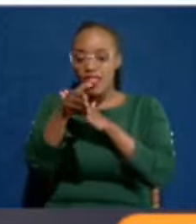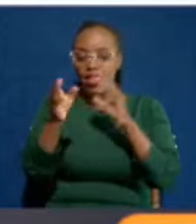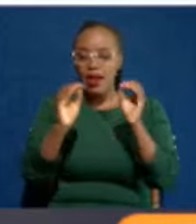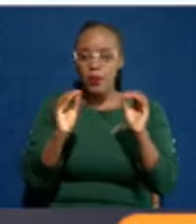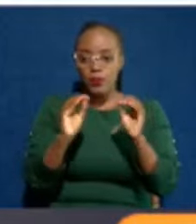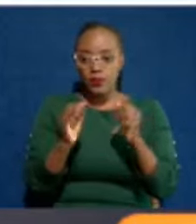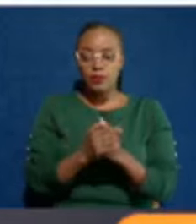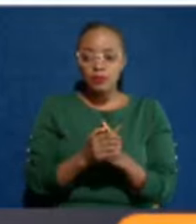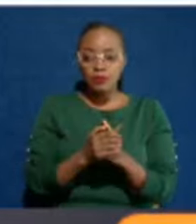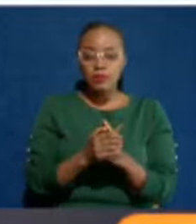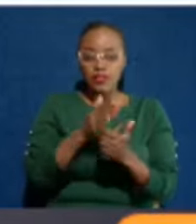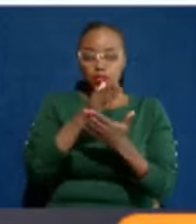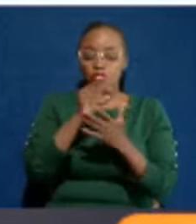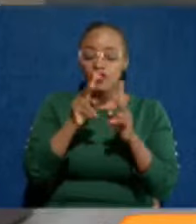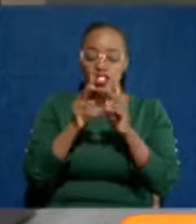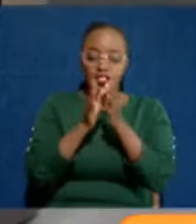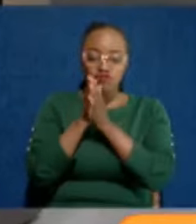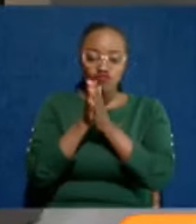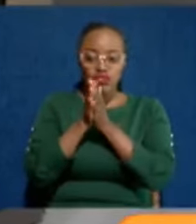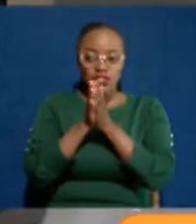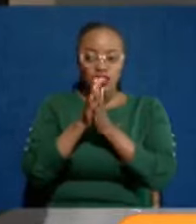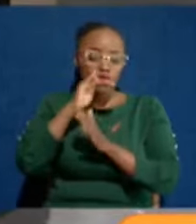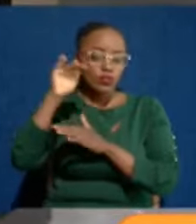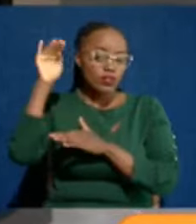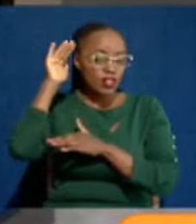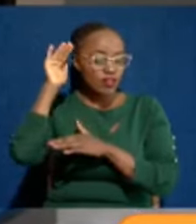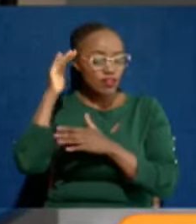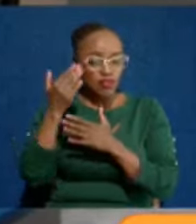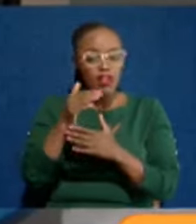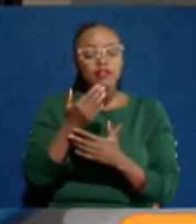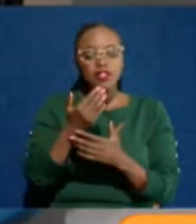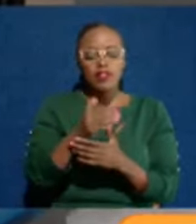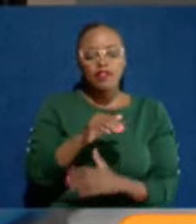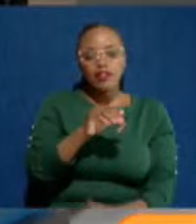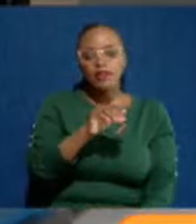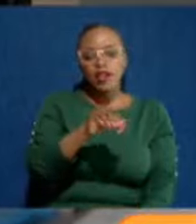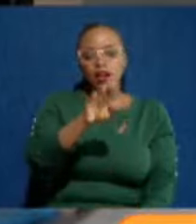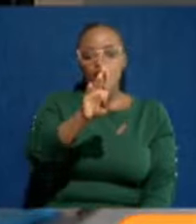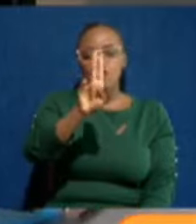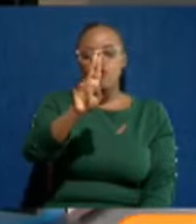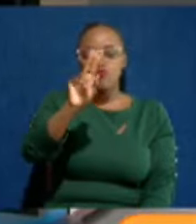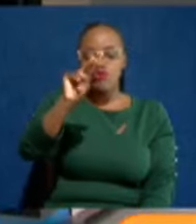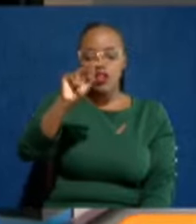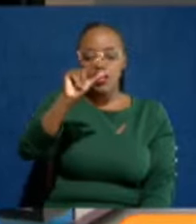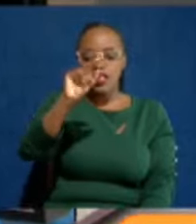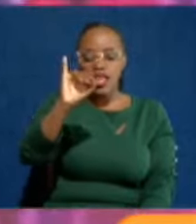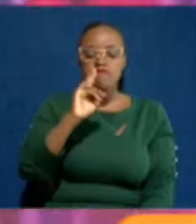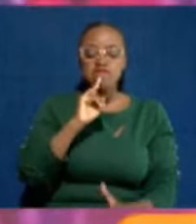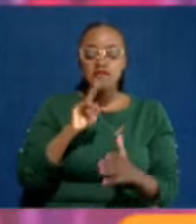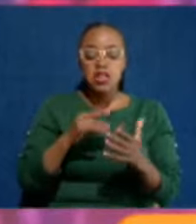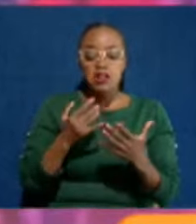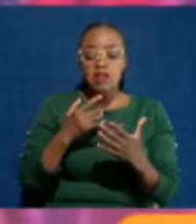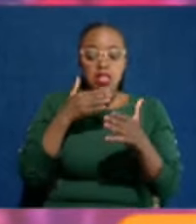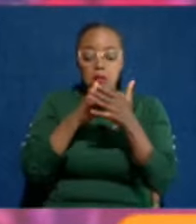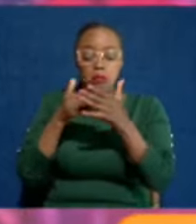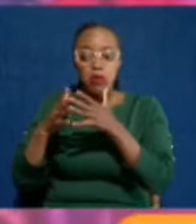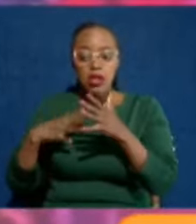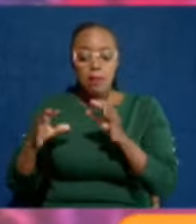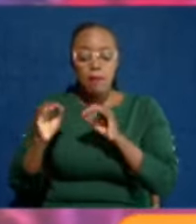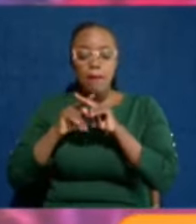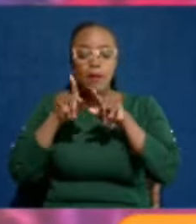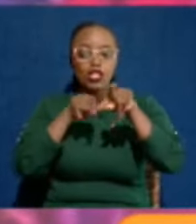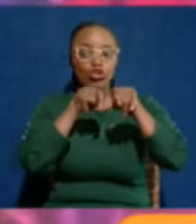Right. It was interesting to listen to Adamson Bungei, the police boss in Nairobi, saying that they are not necessarily stopping people, but they are